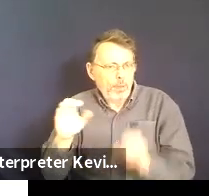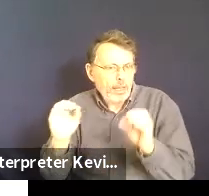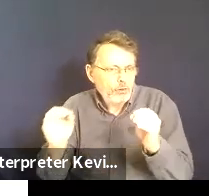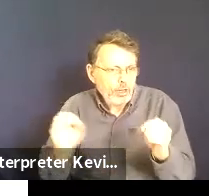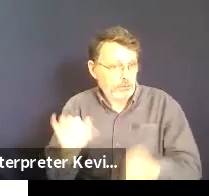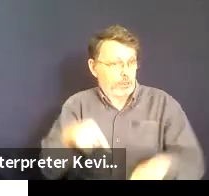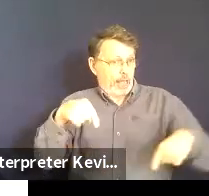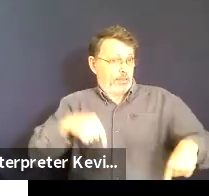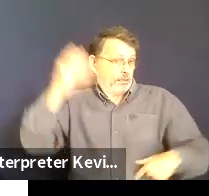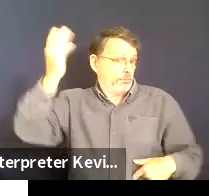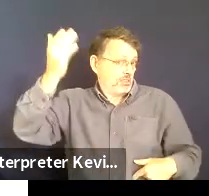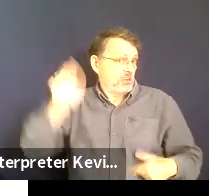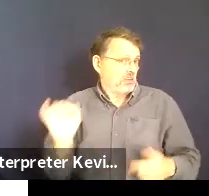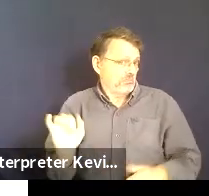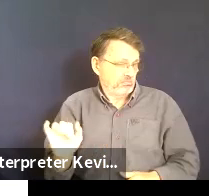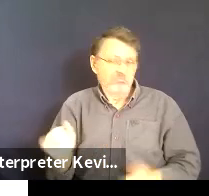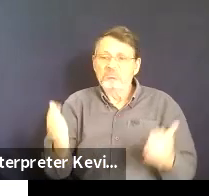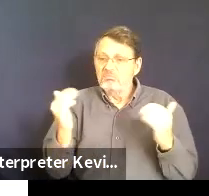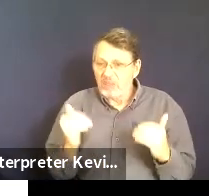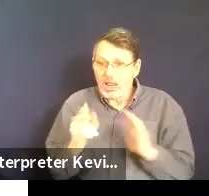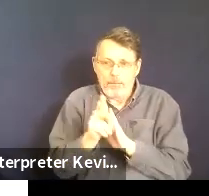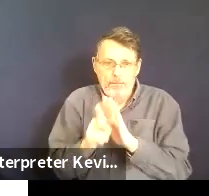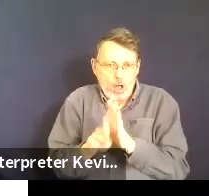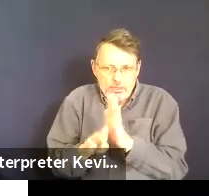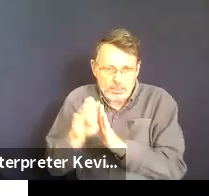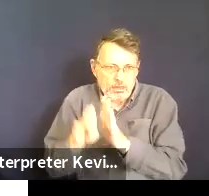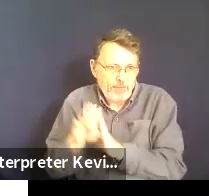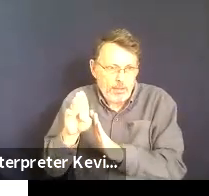this presentation, and policy development.